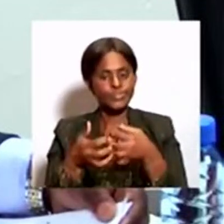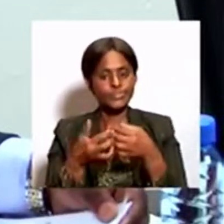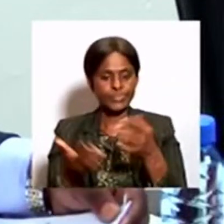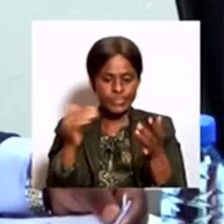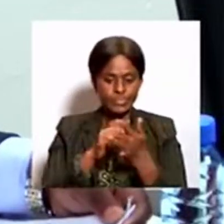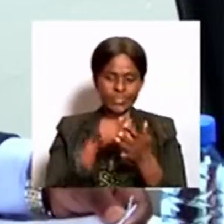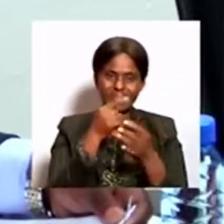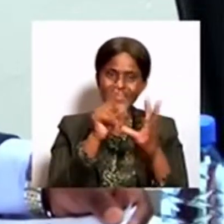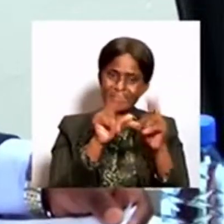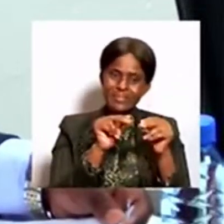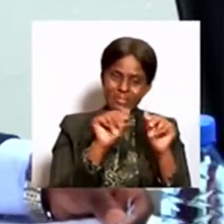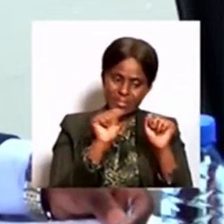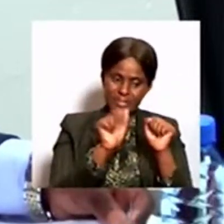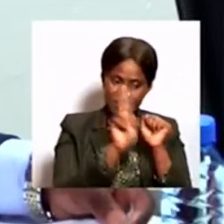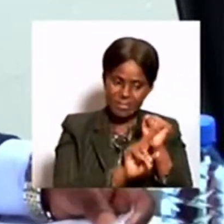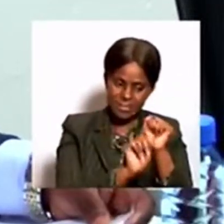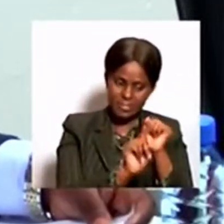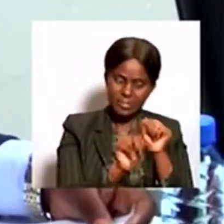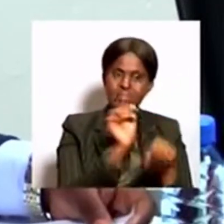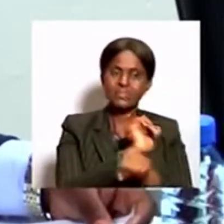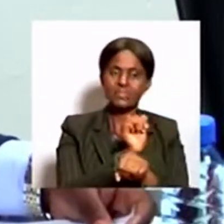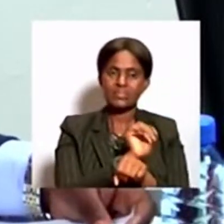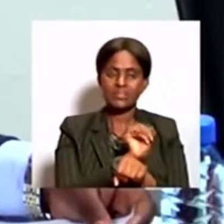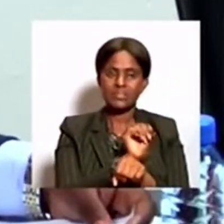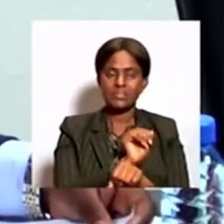to say no, we can be using the vehicle?